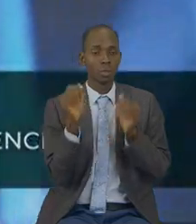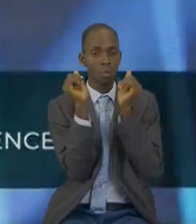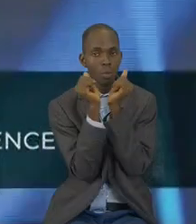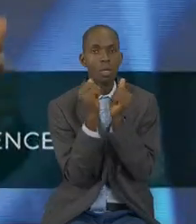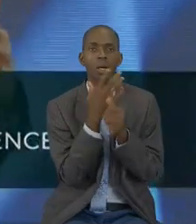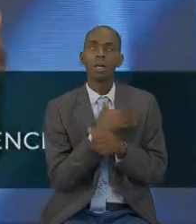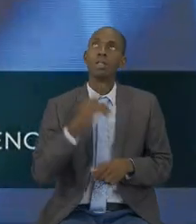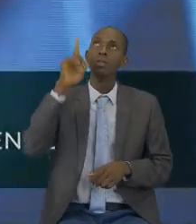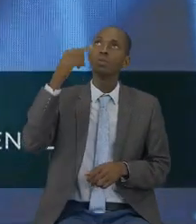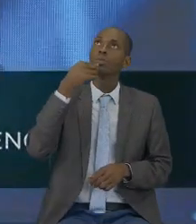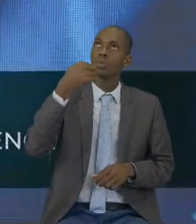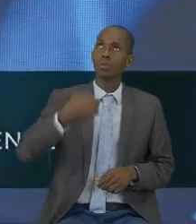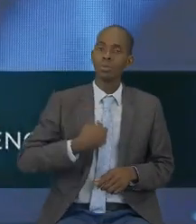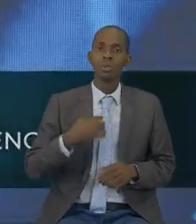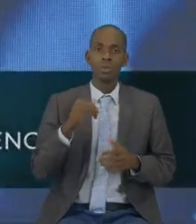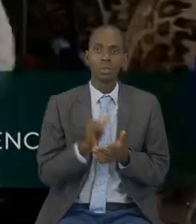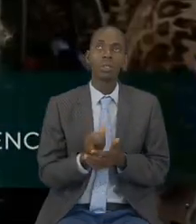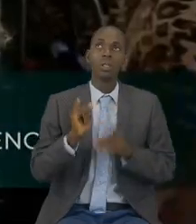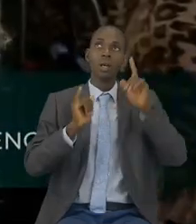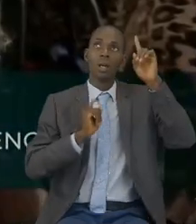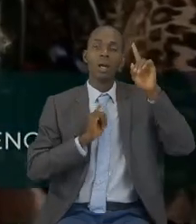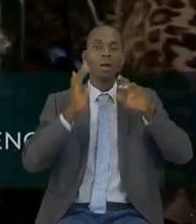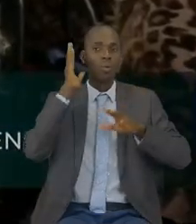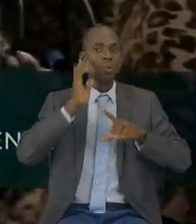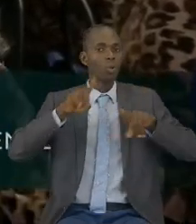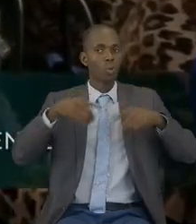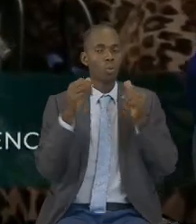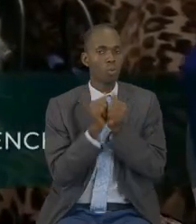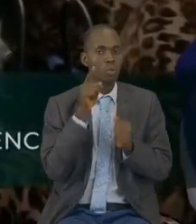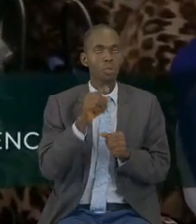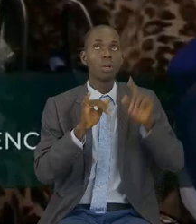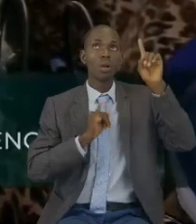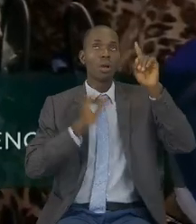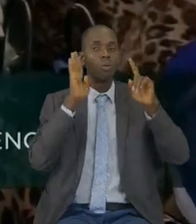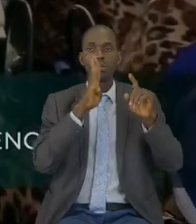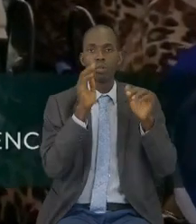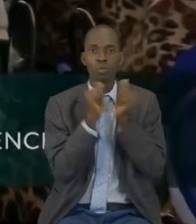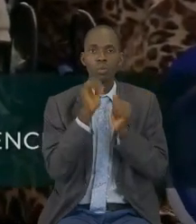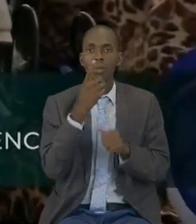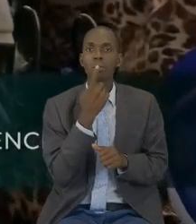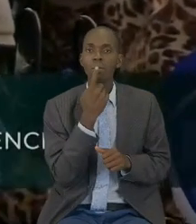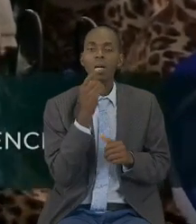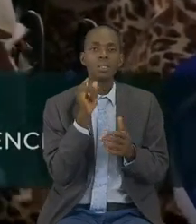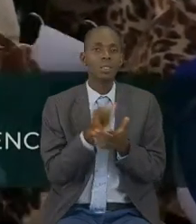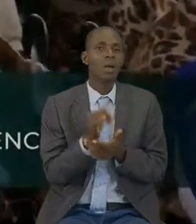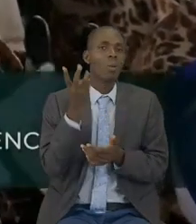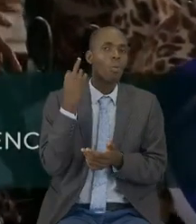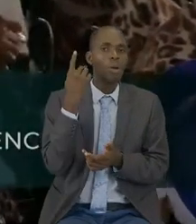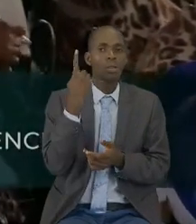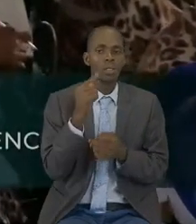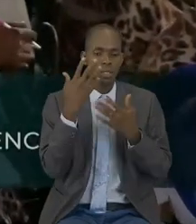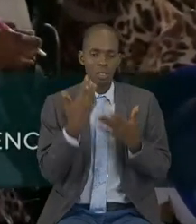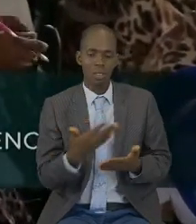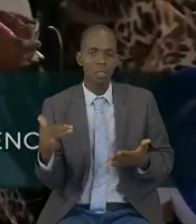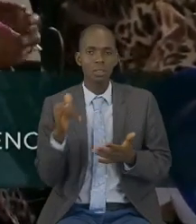said, I will go with you. I will be with your mouth. And that was the thing that moved